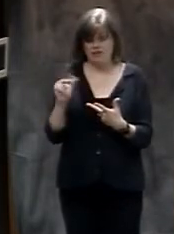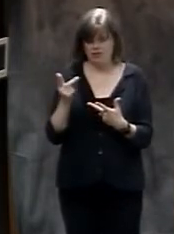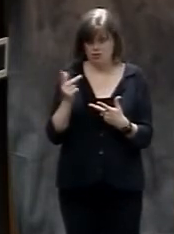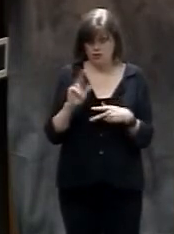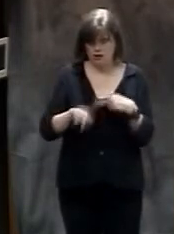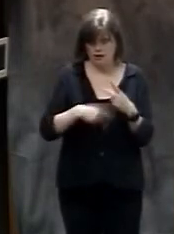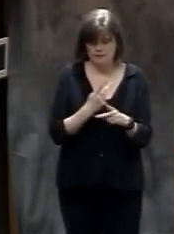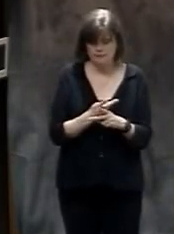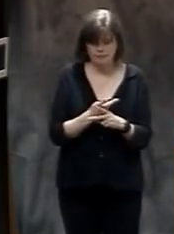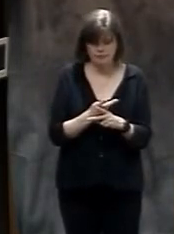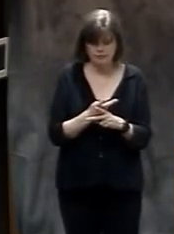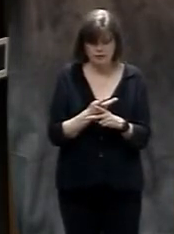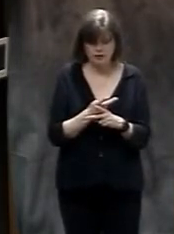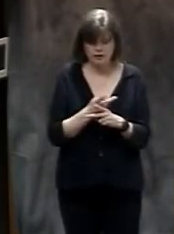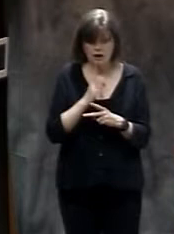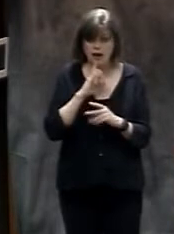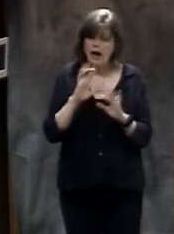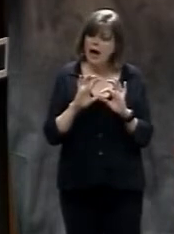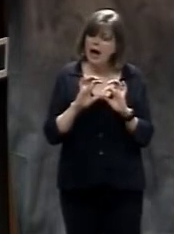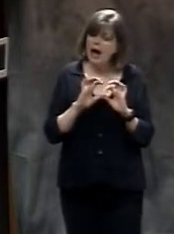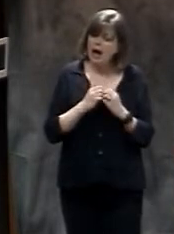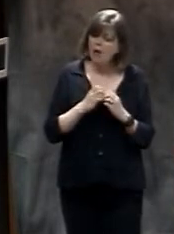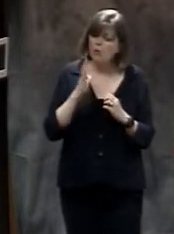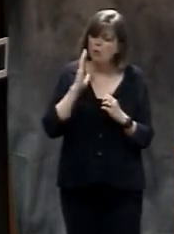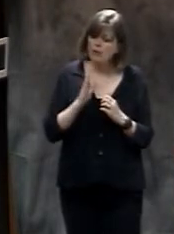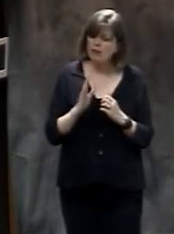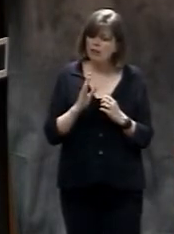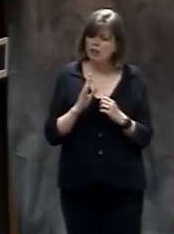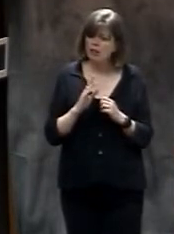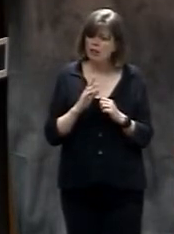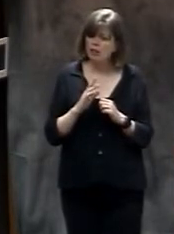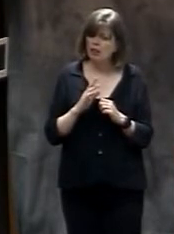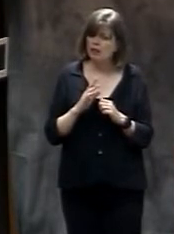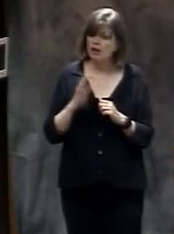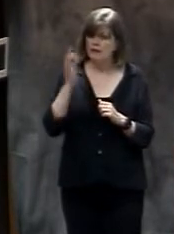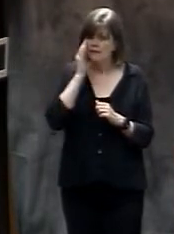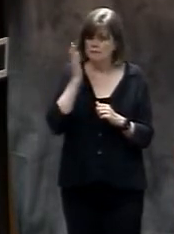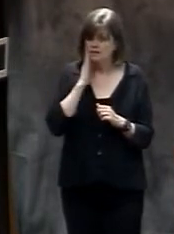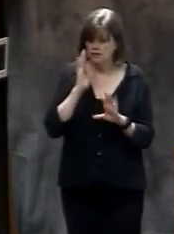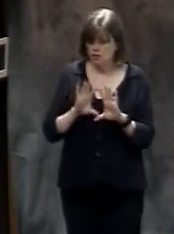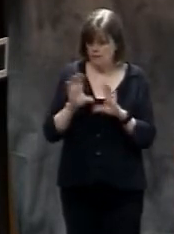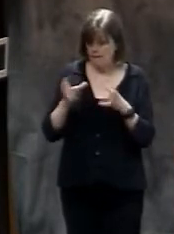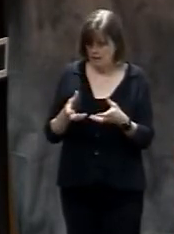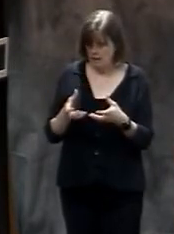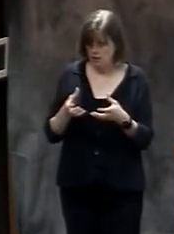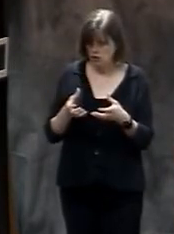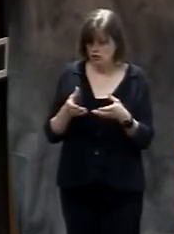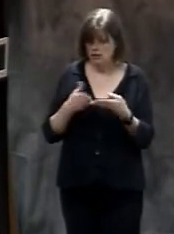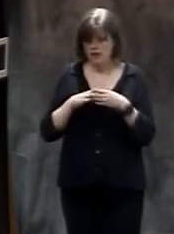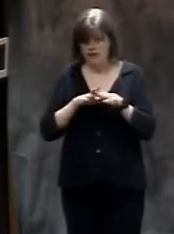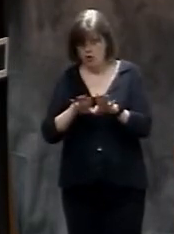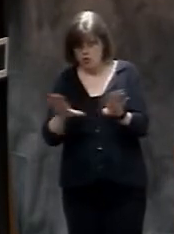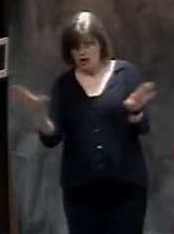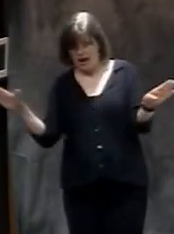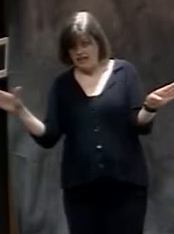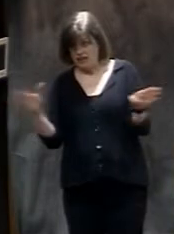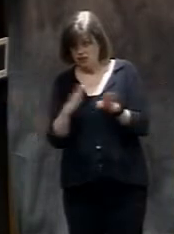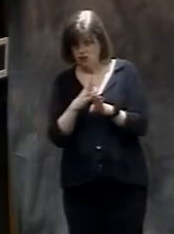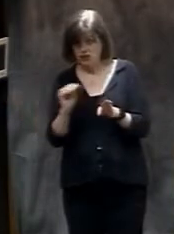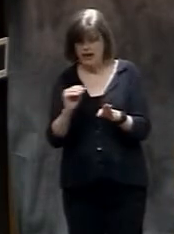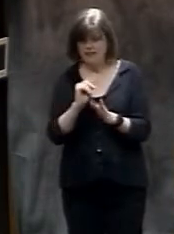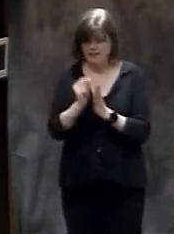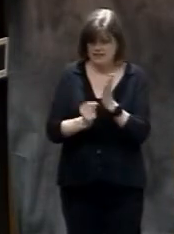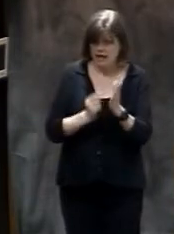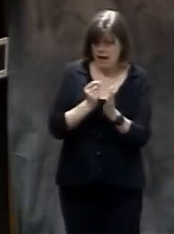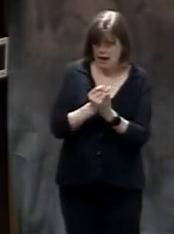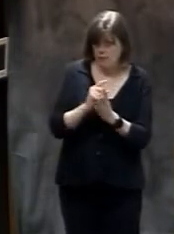get, is how are these viruses going to, or how are these mosquito populations, both their range and their seasonality, going to